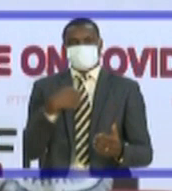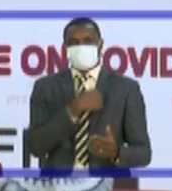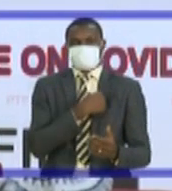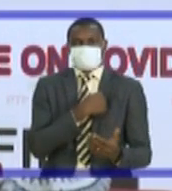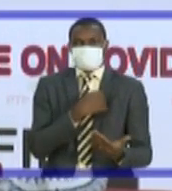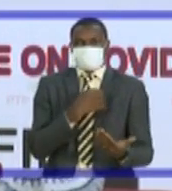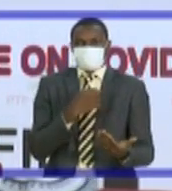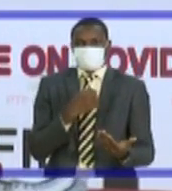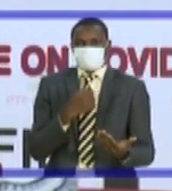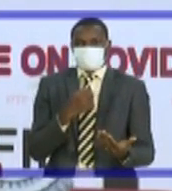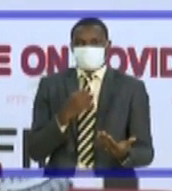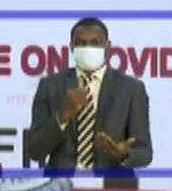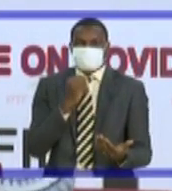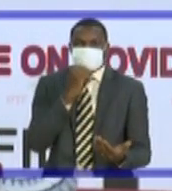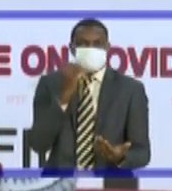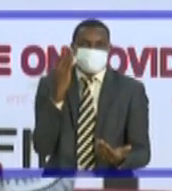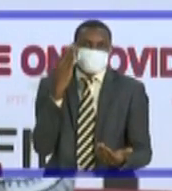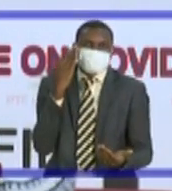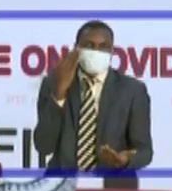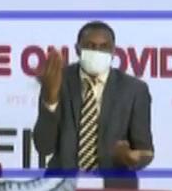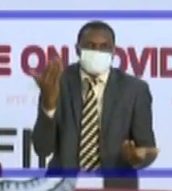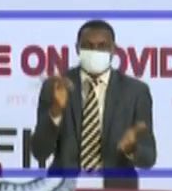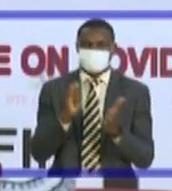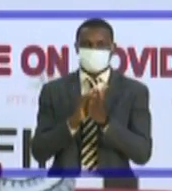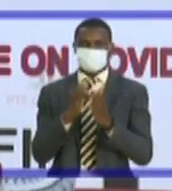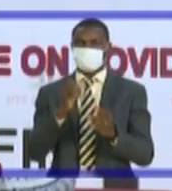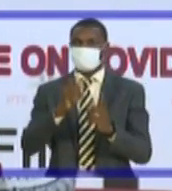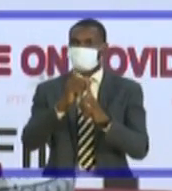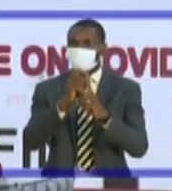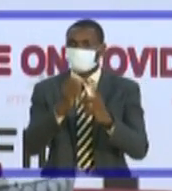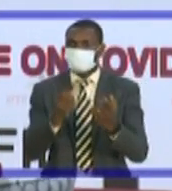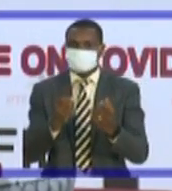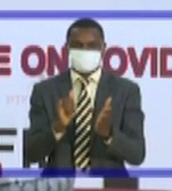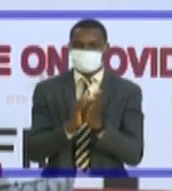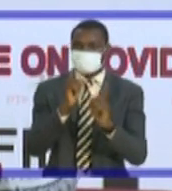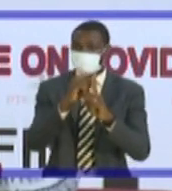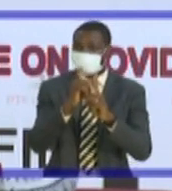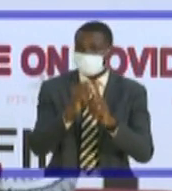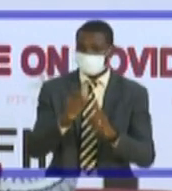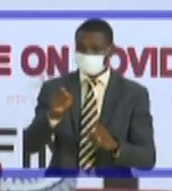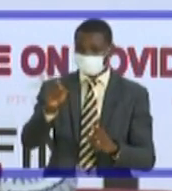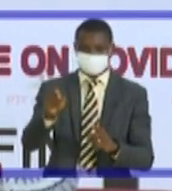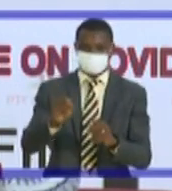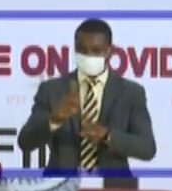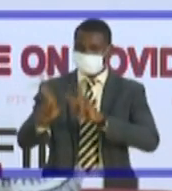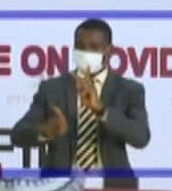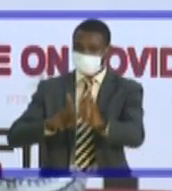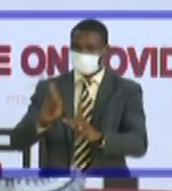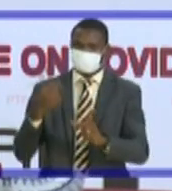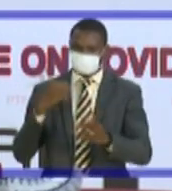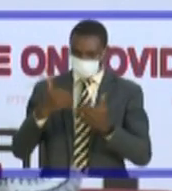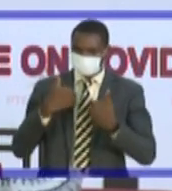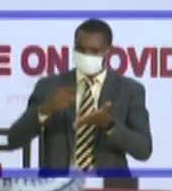concerned, this rice was certified and is fit for